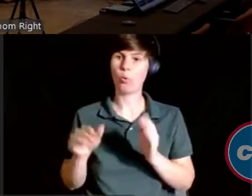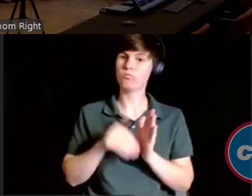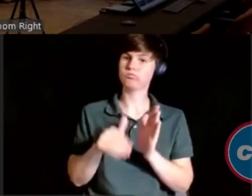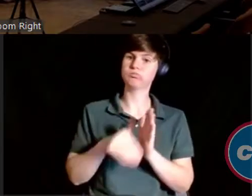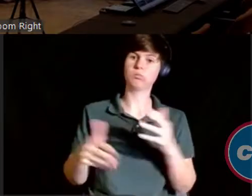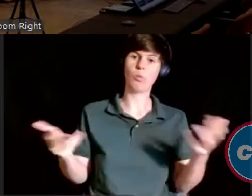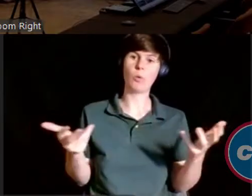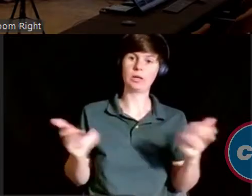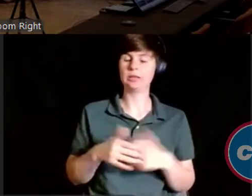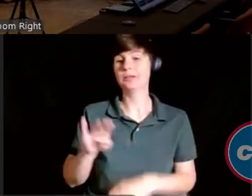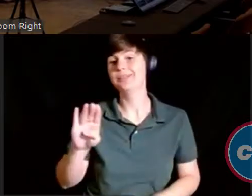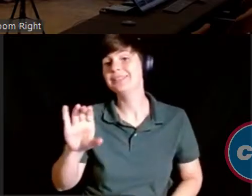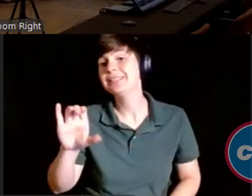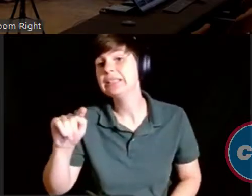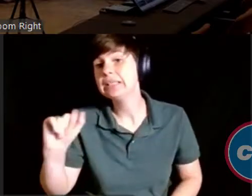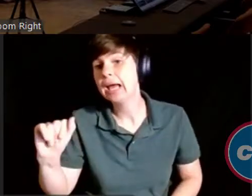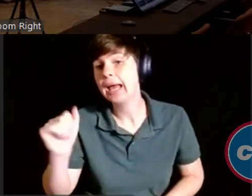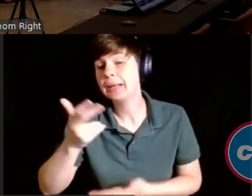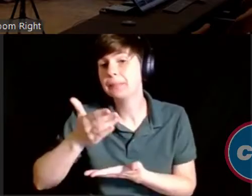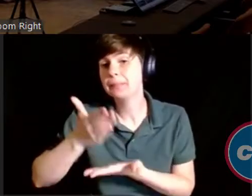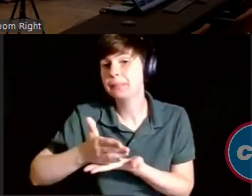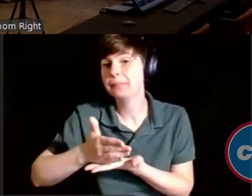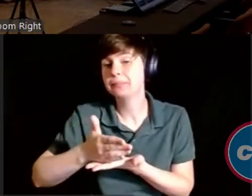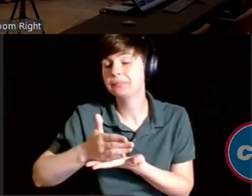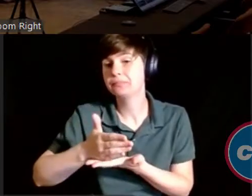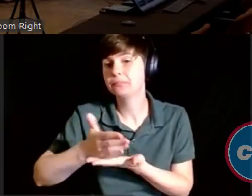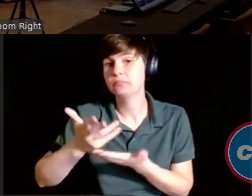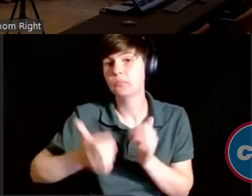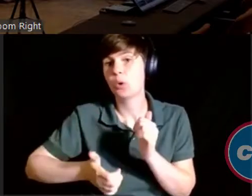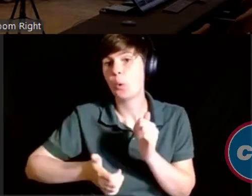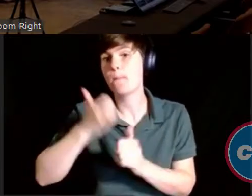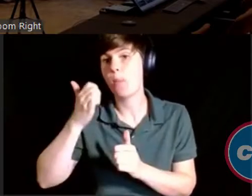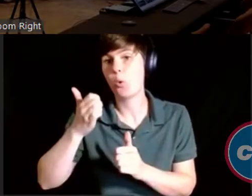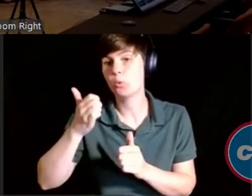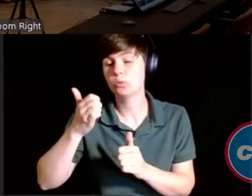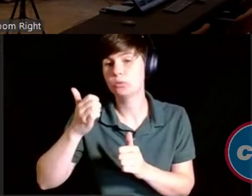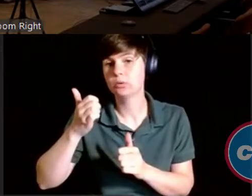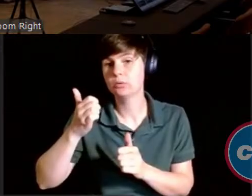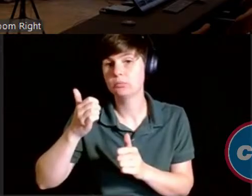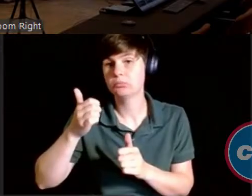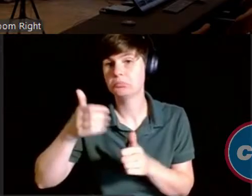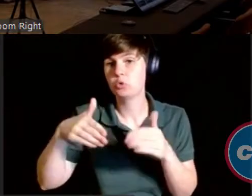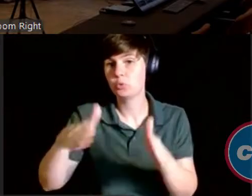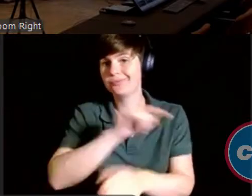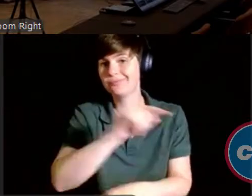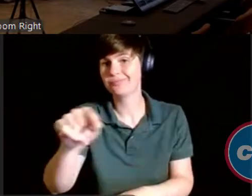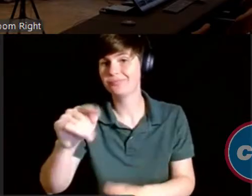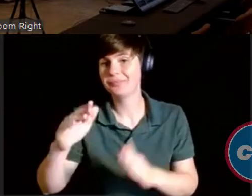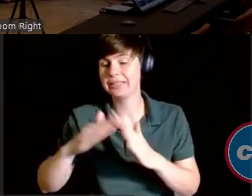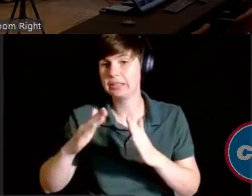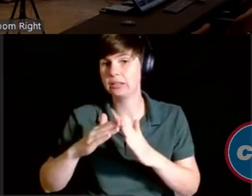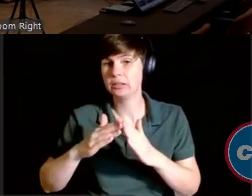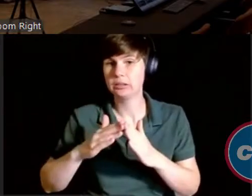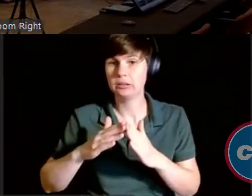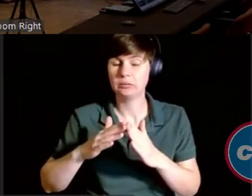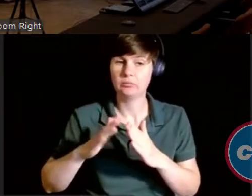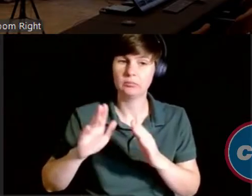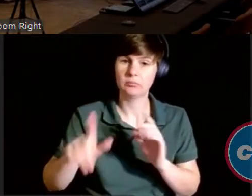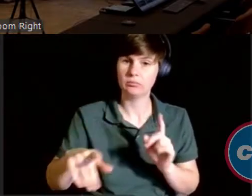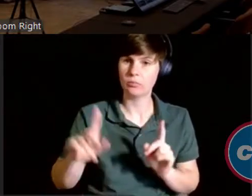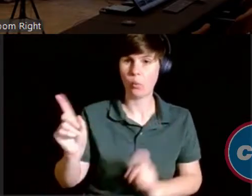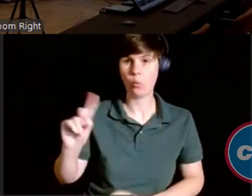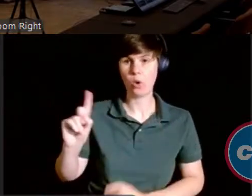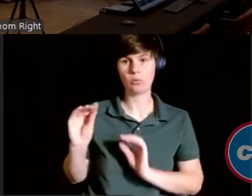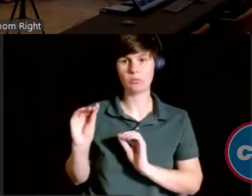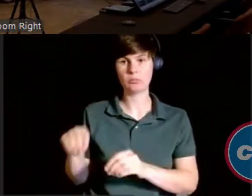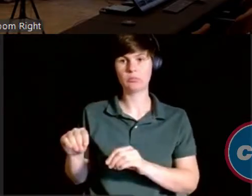there's CTA bus routes on most collectors and arterial streets in the city. And so anywhere we put a bike facility is almost always going to have a bus